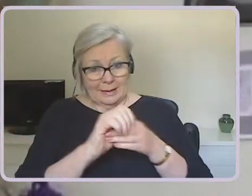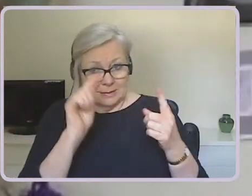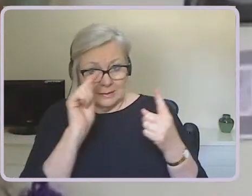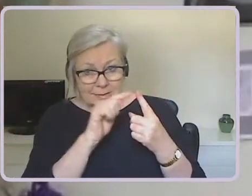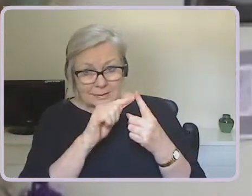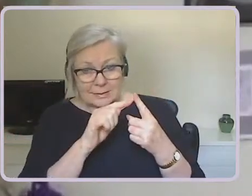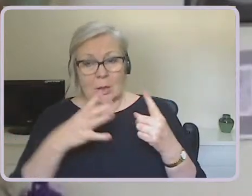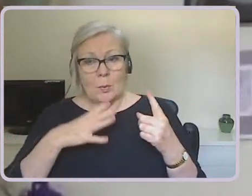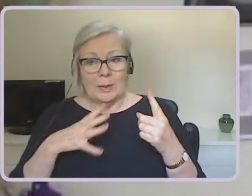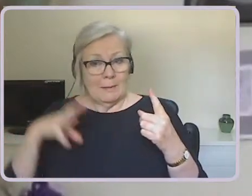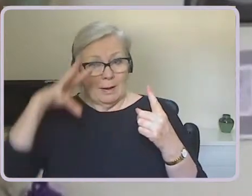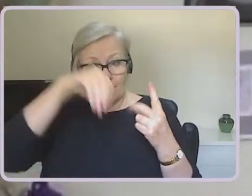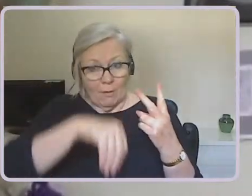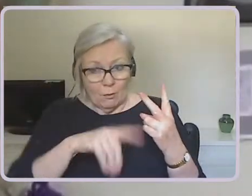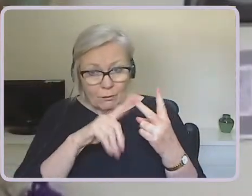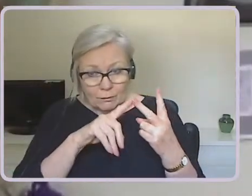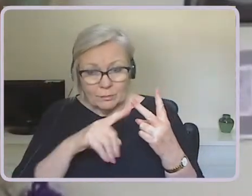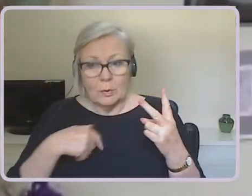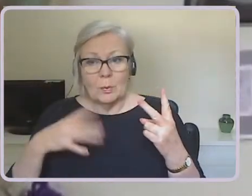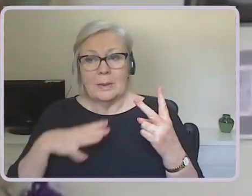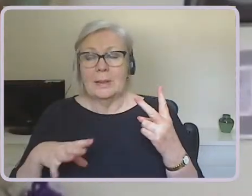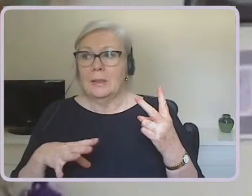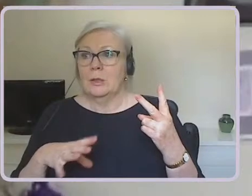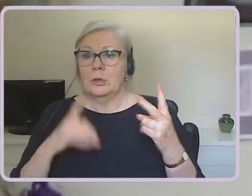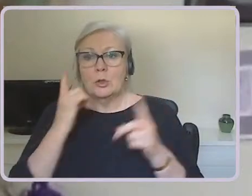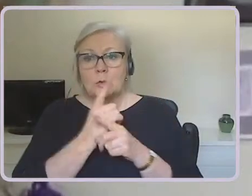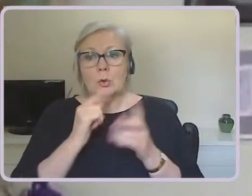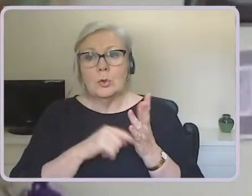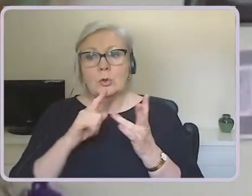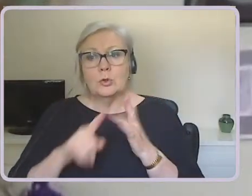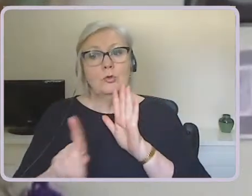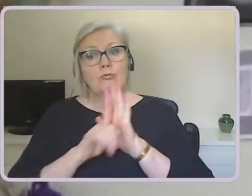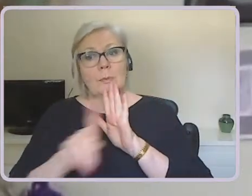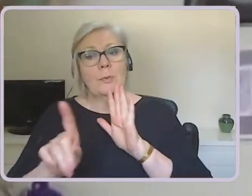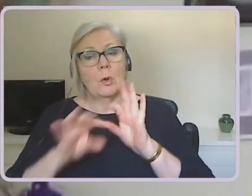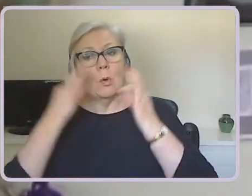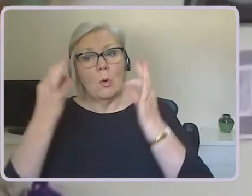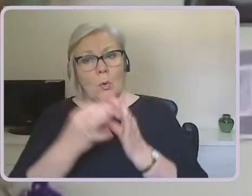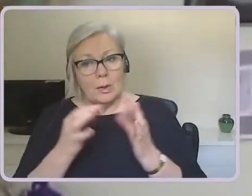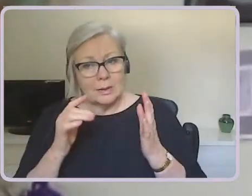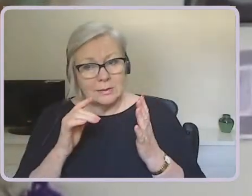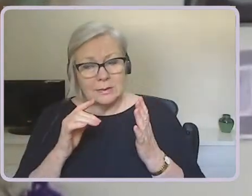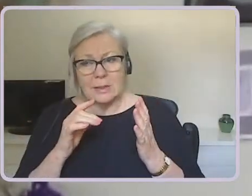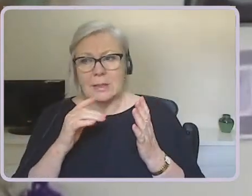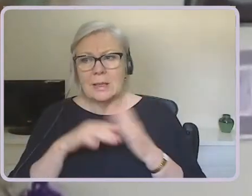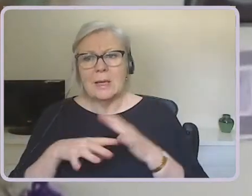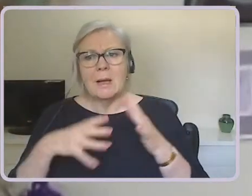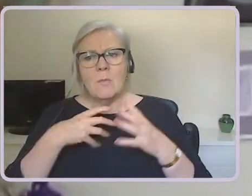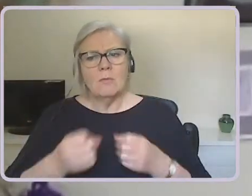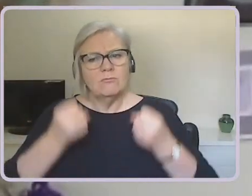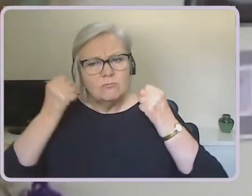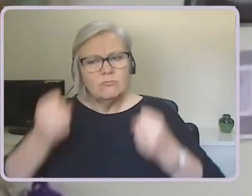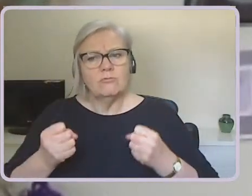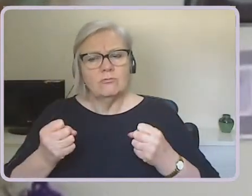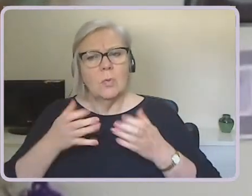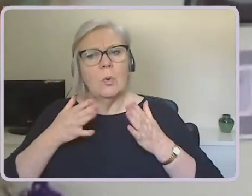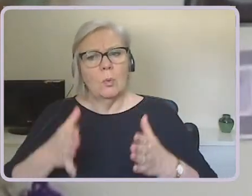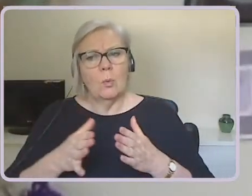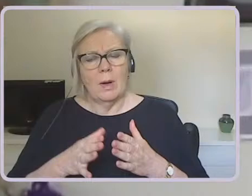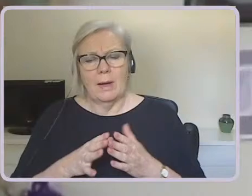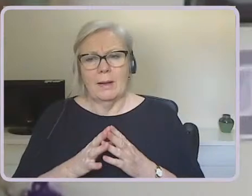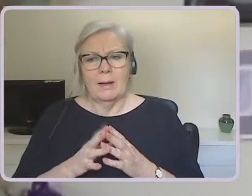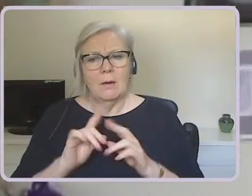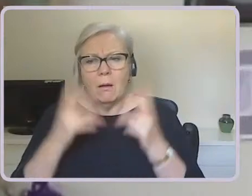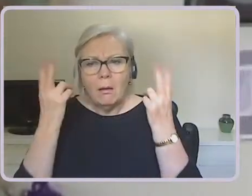need to be talking to the representative organisations in a much more robust and ongoing fashion. and not just about